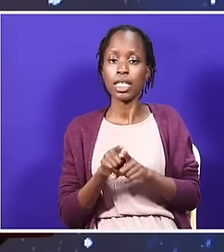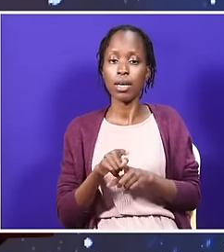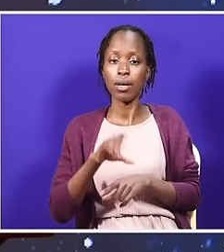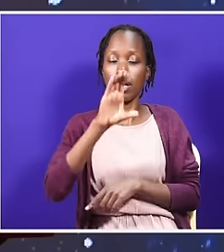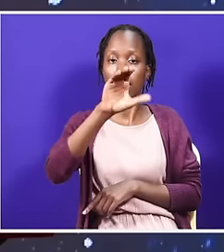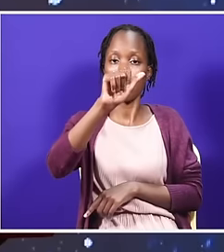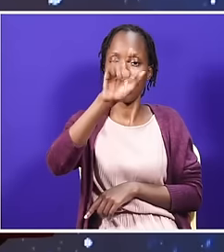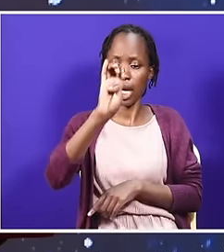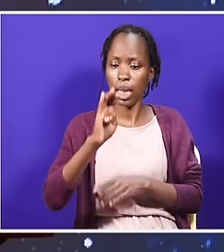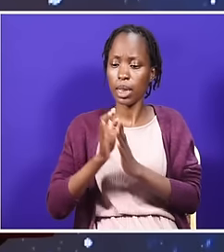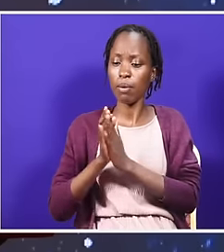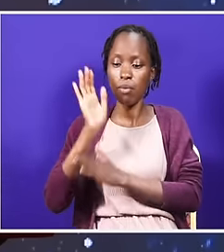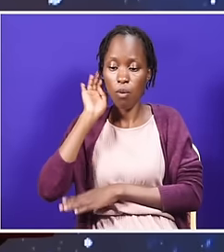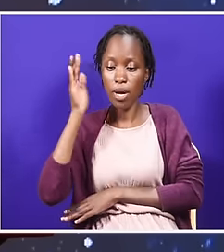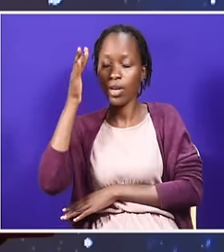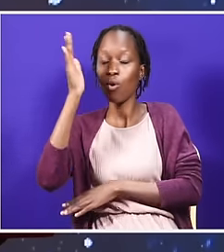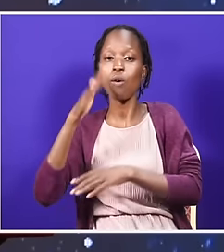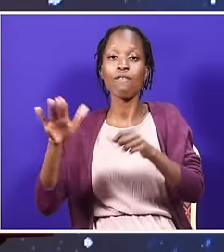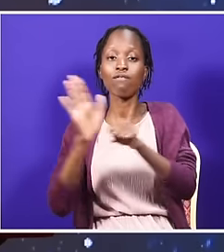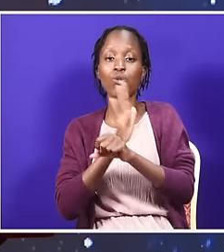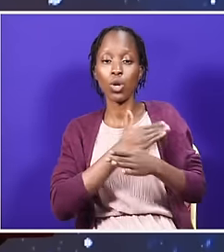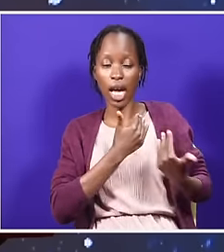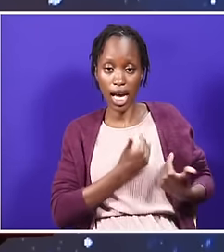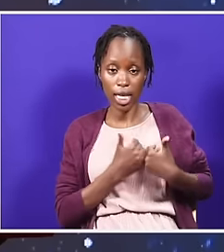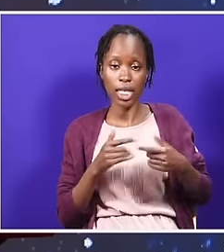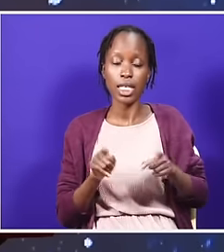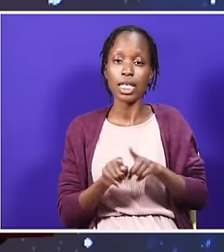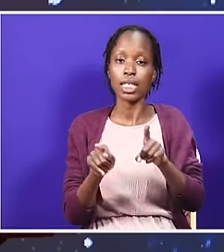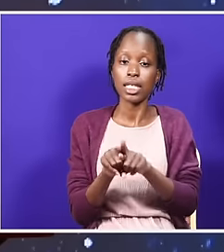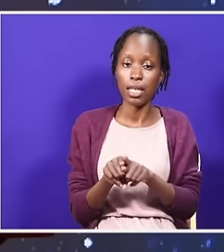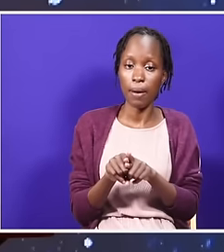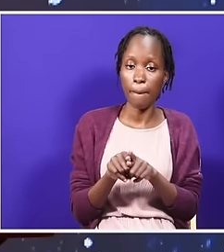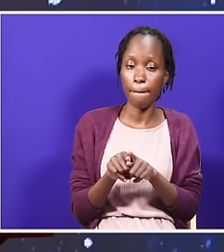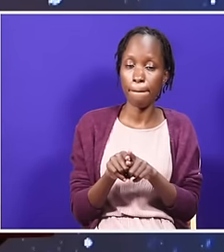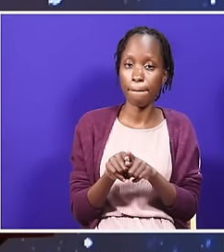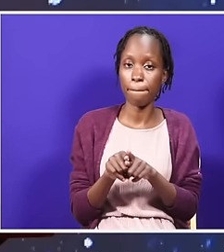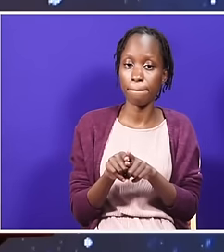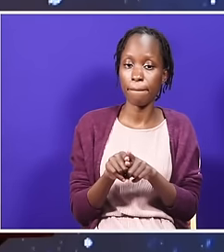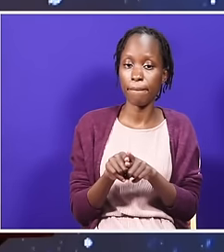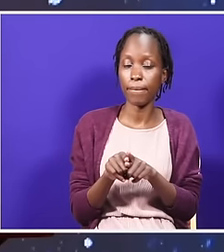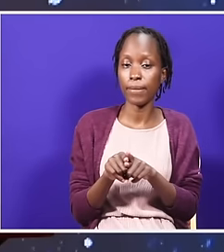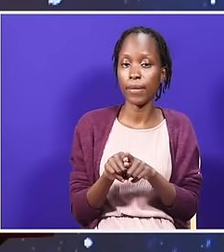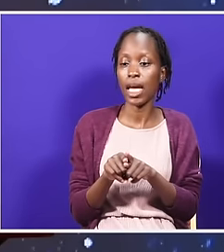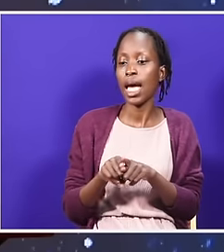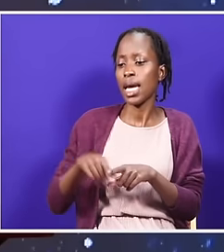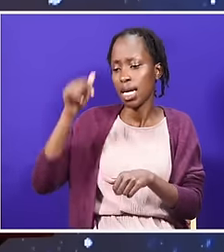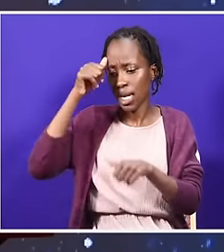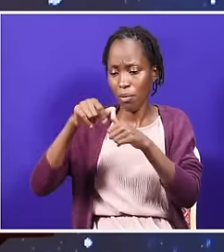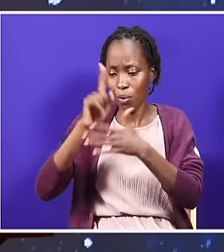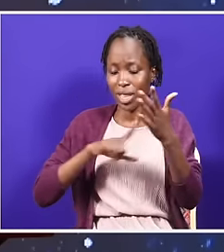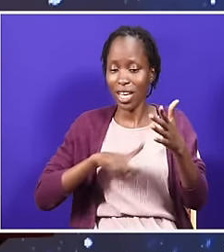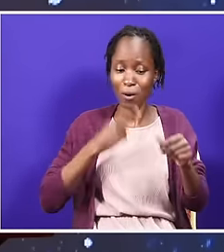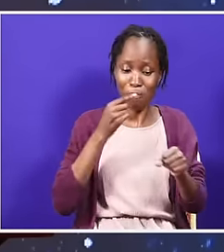God wholeheartedly. And he reclaimed the last thing that God had said to him